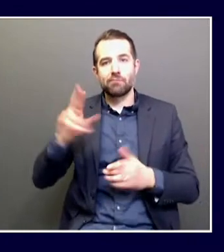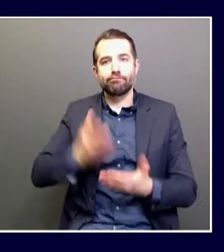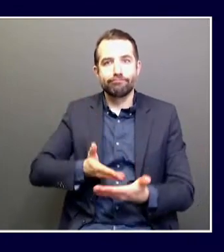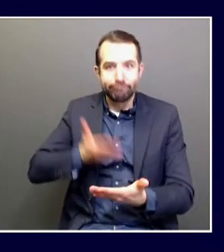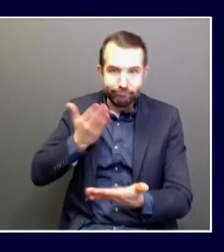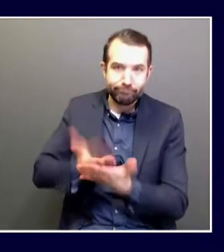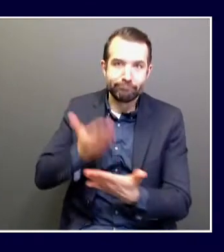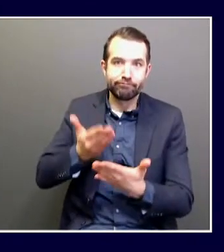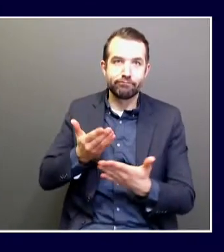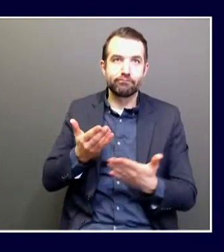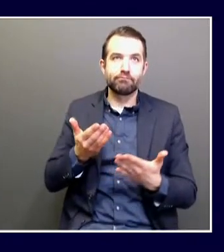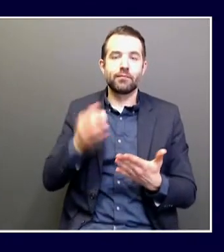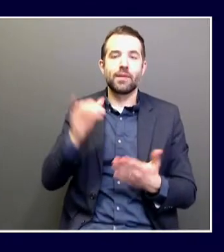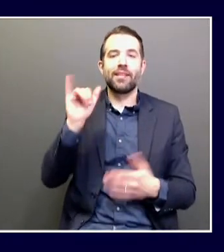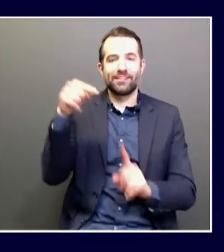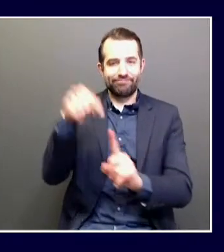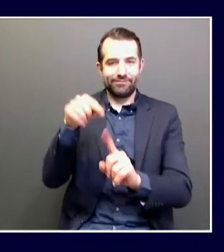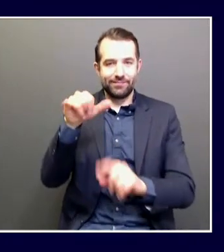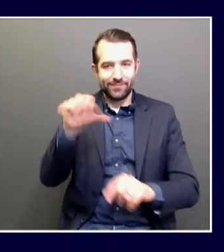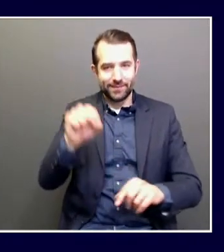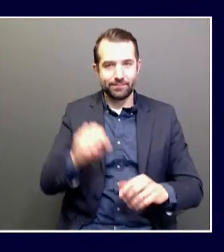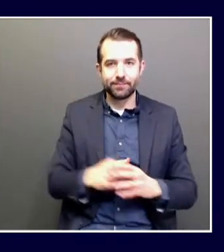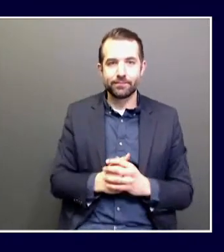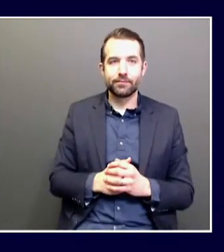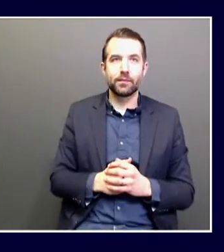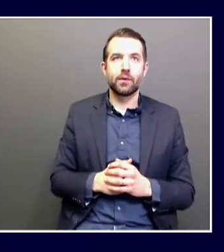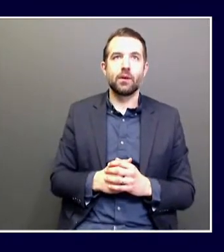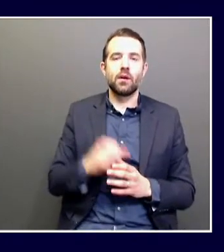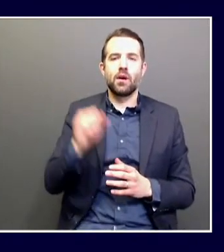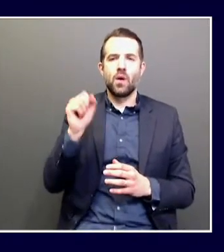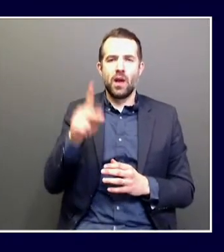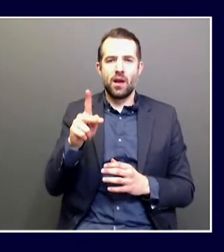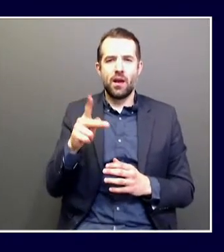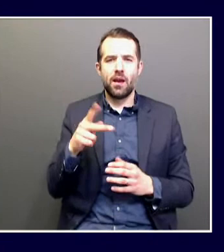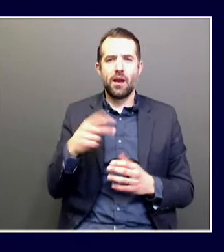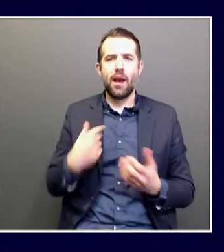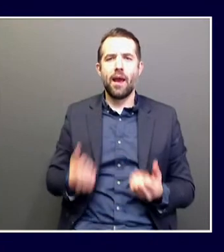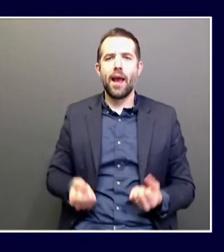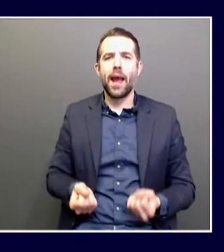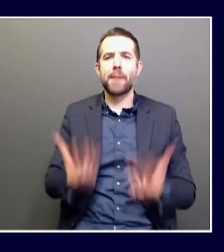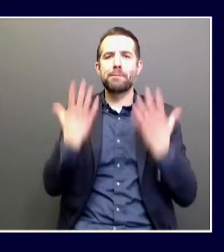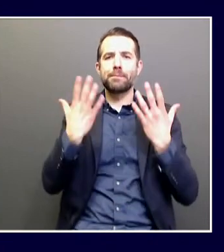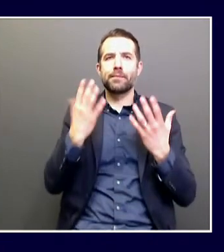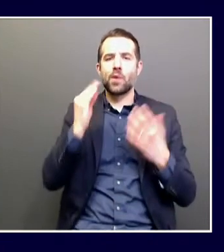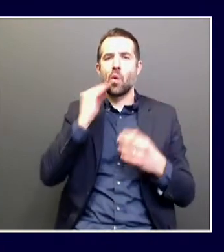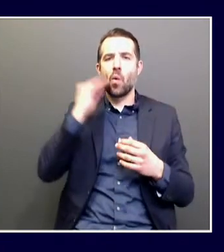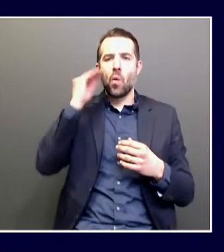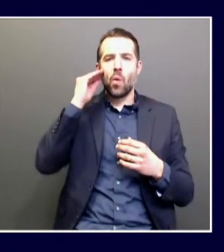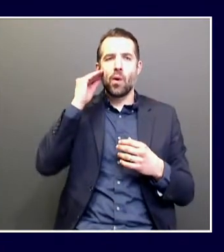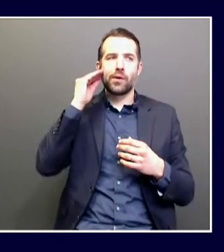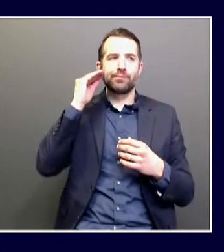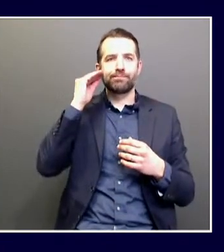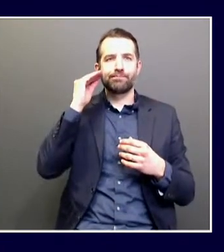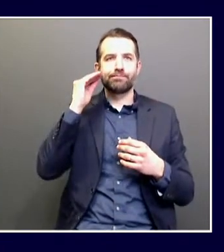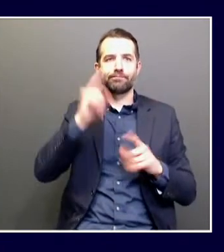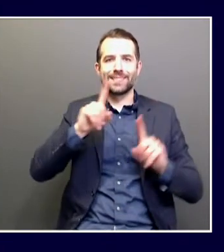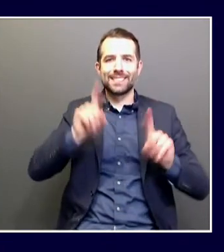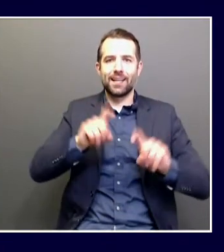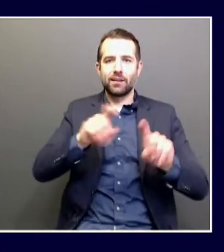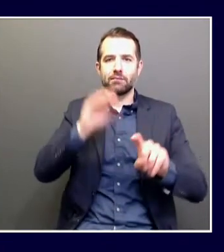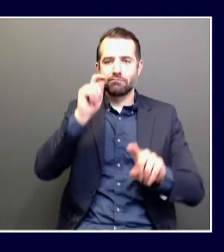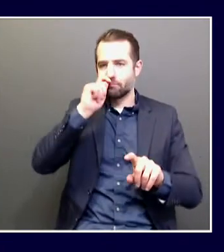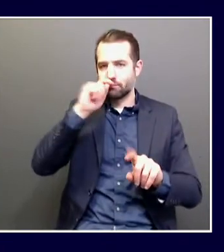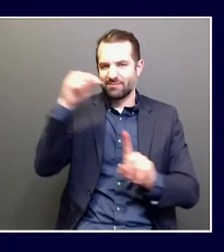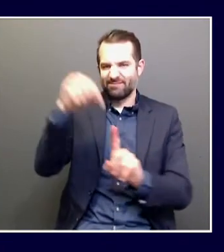sense of how many positive cases are out there that were done by home tests that were never, those aren't